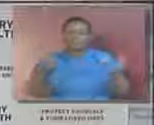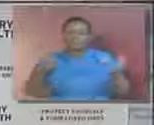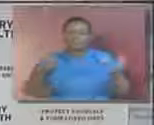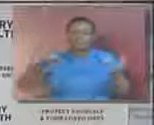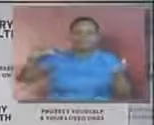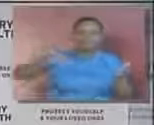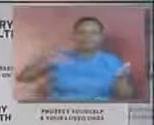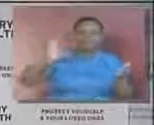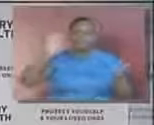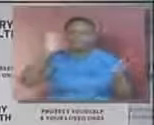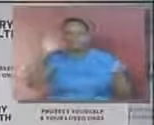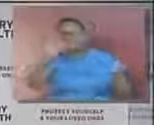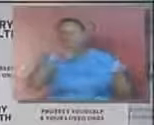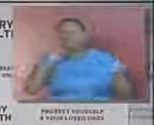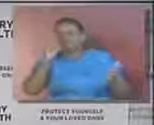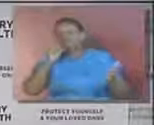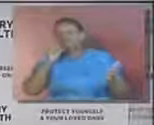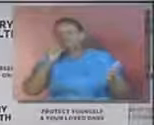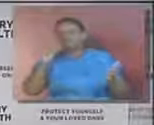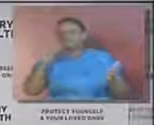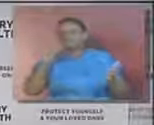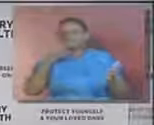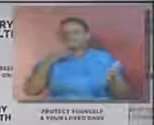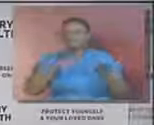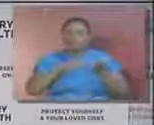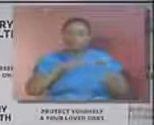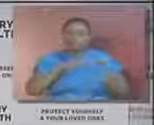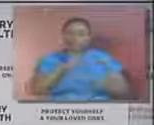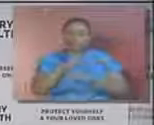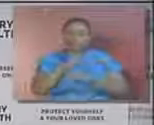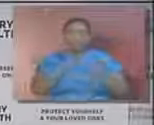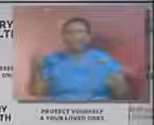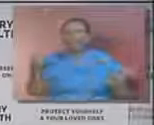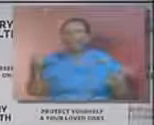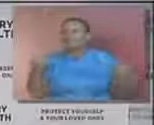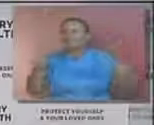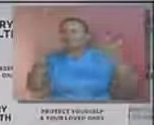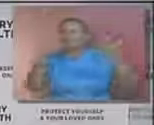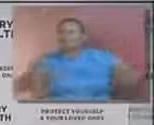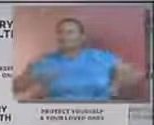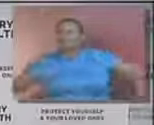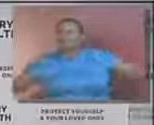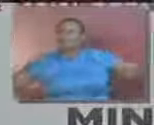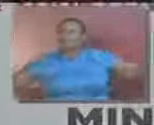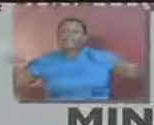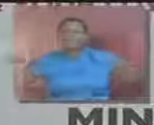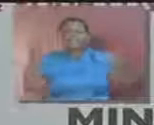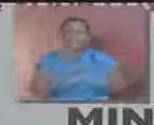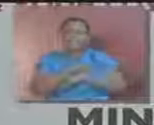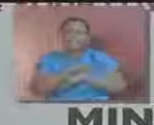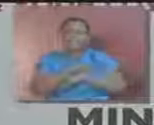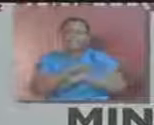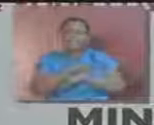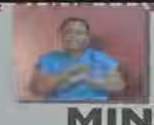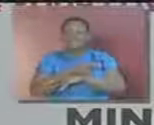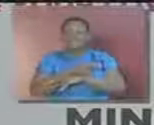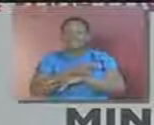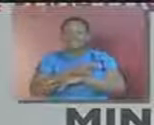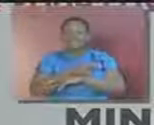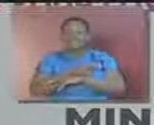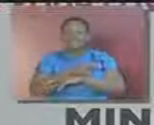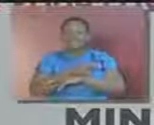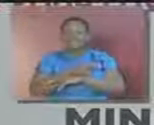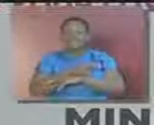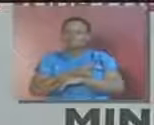much. Thank you everyone for joining us today. We have come to the end of today's media conference. Please remember to wear your mask.